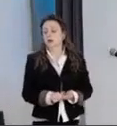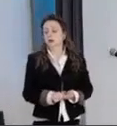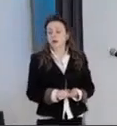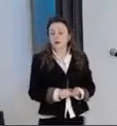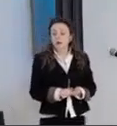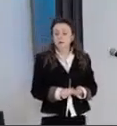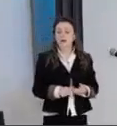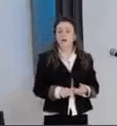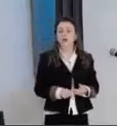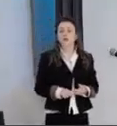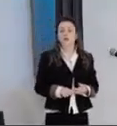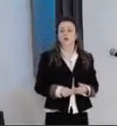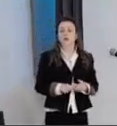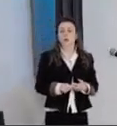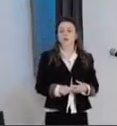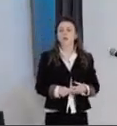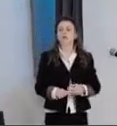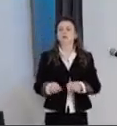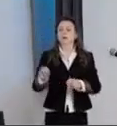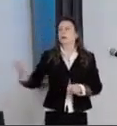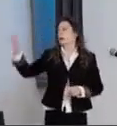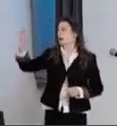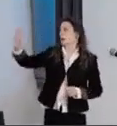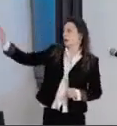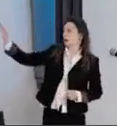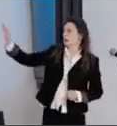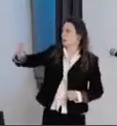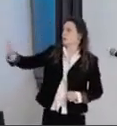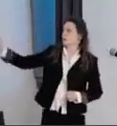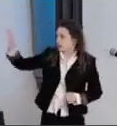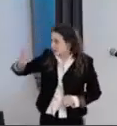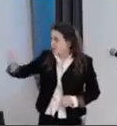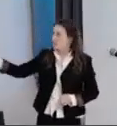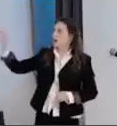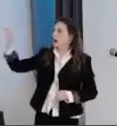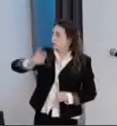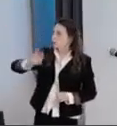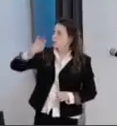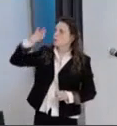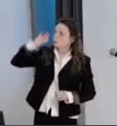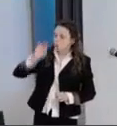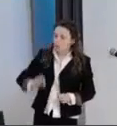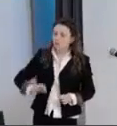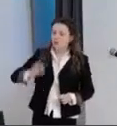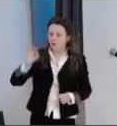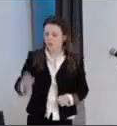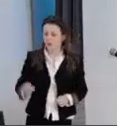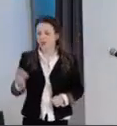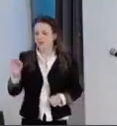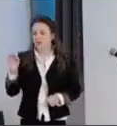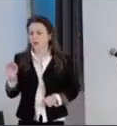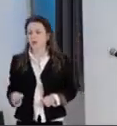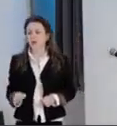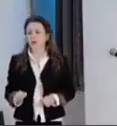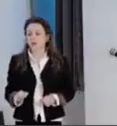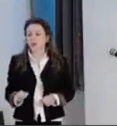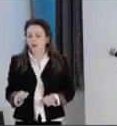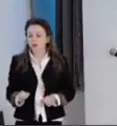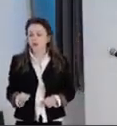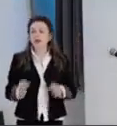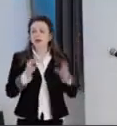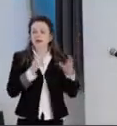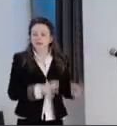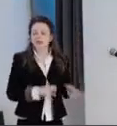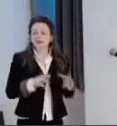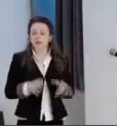take account of their natural kinds. And I also oppose, and I underline this bit in particular, I also oppose moderate formalism, according to